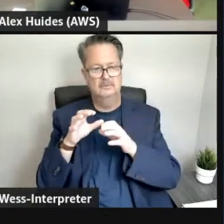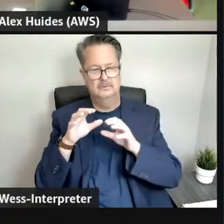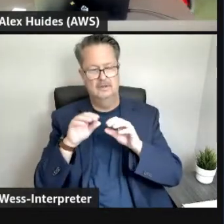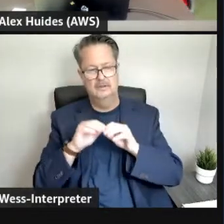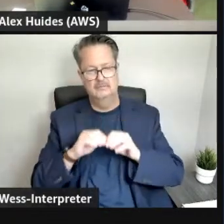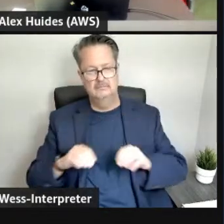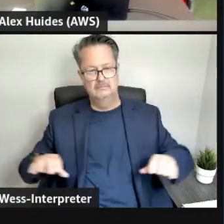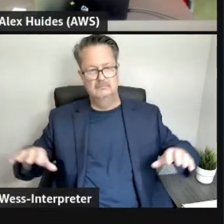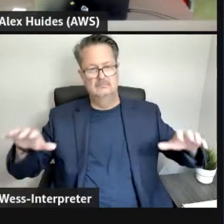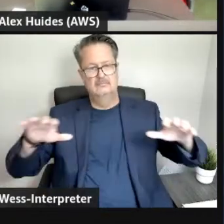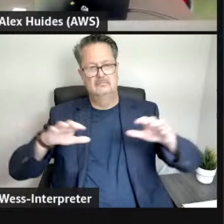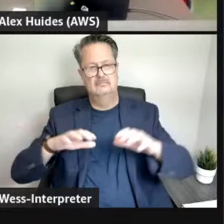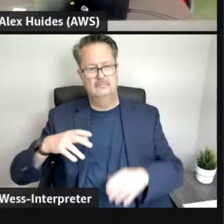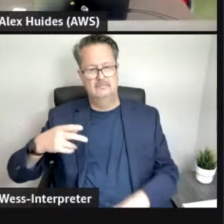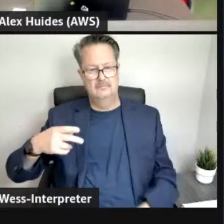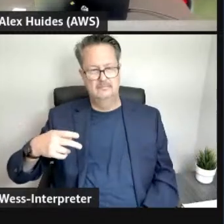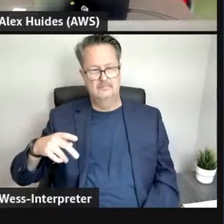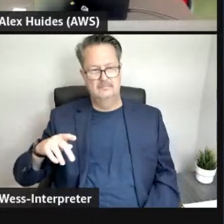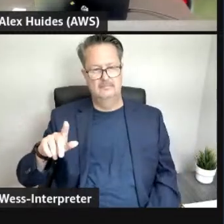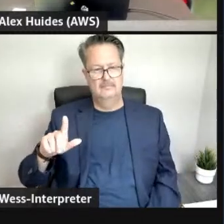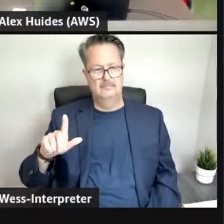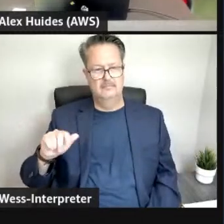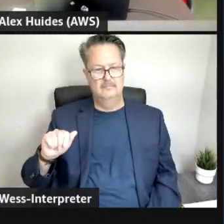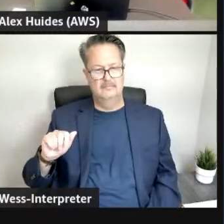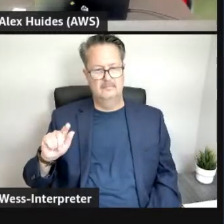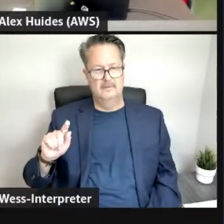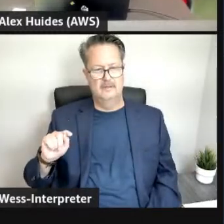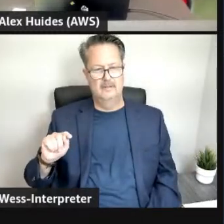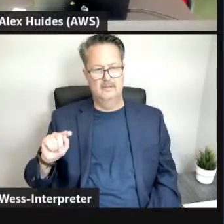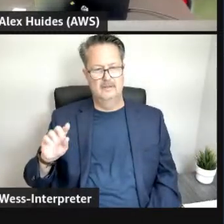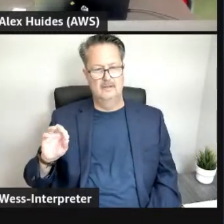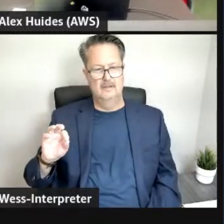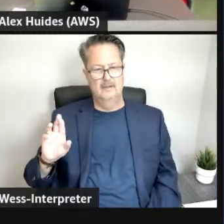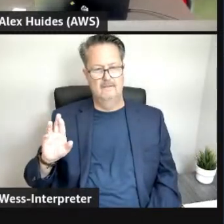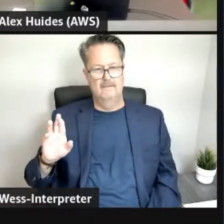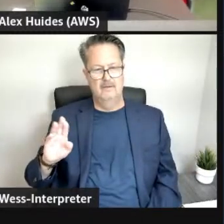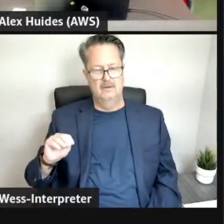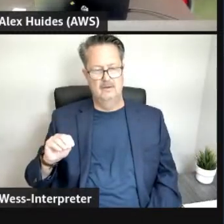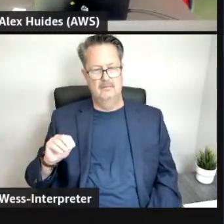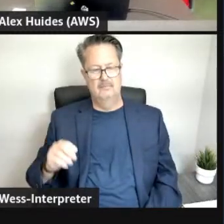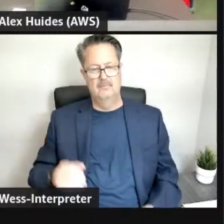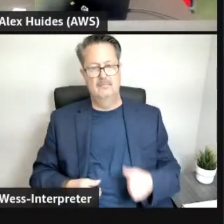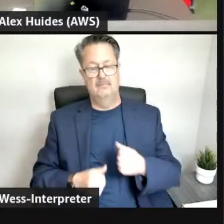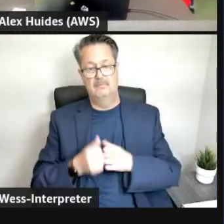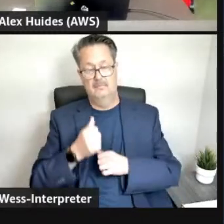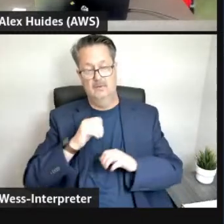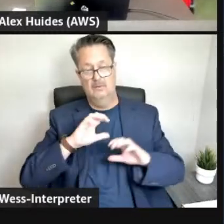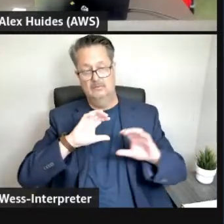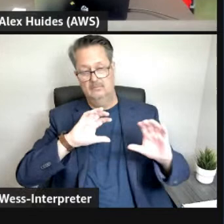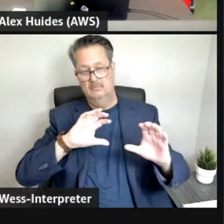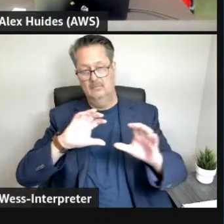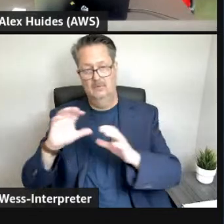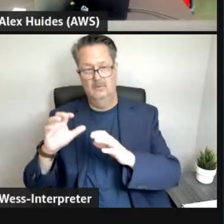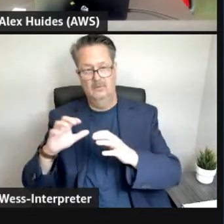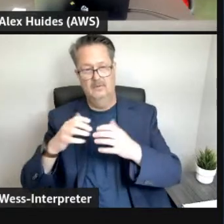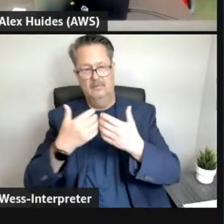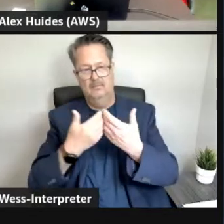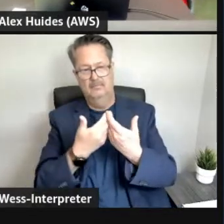platform, these components of a monolith application that has been broken down